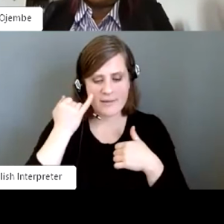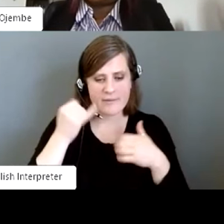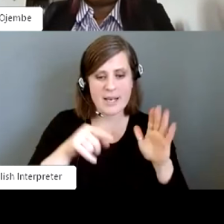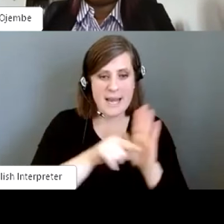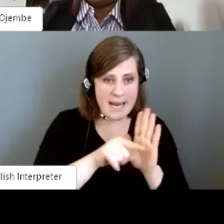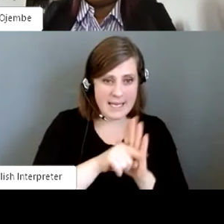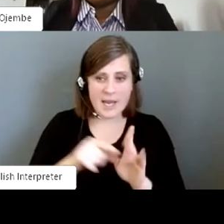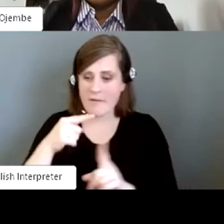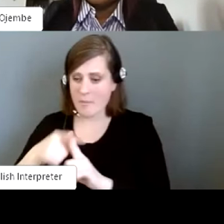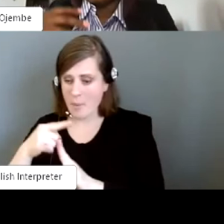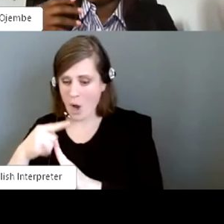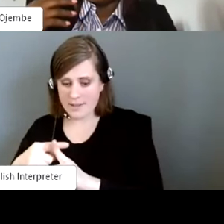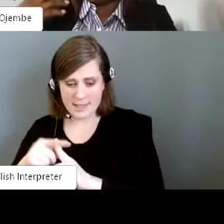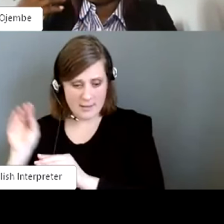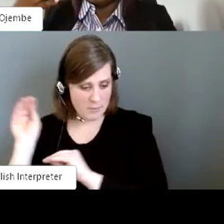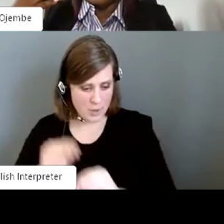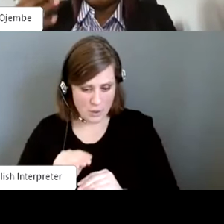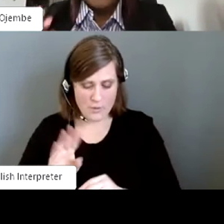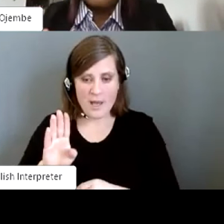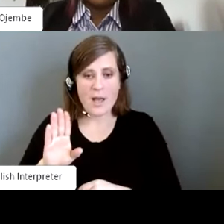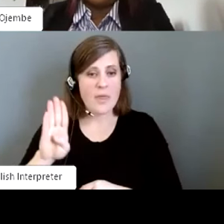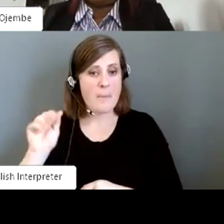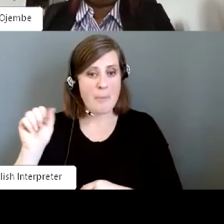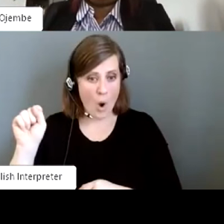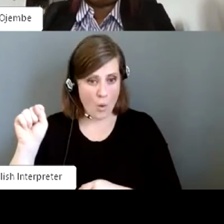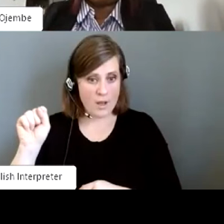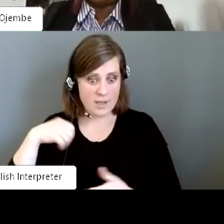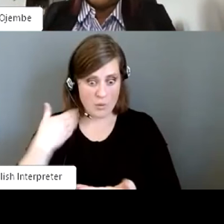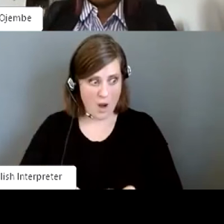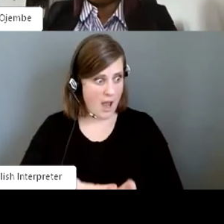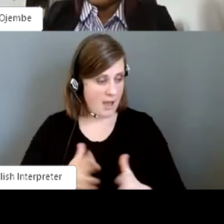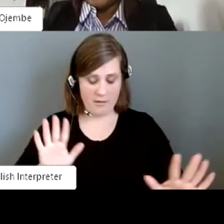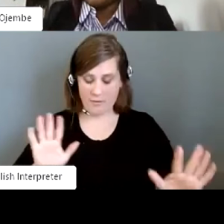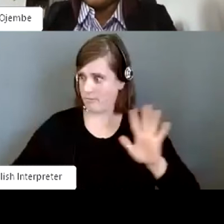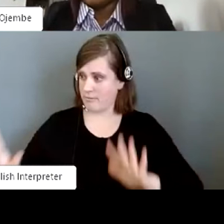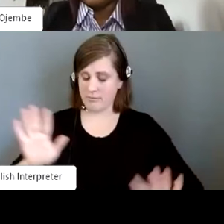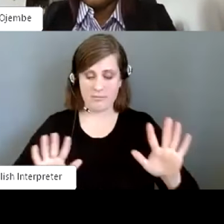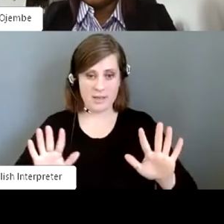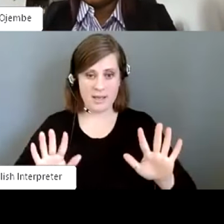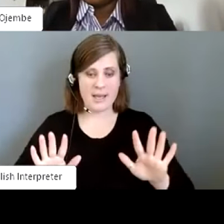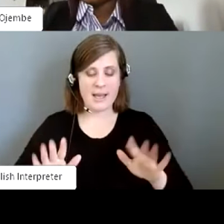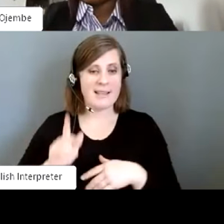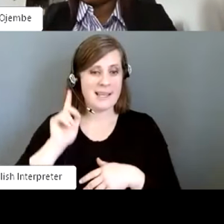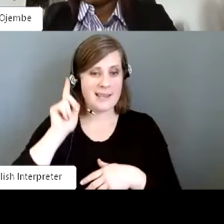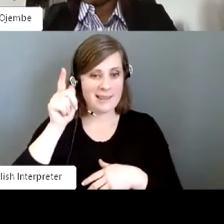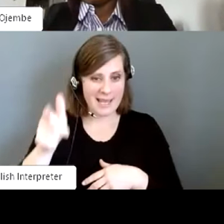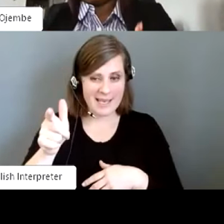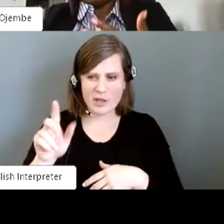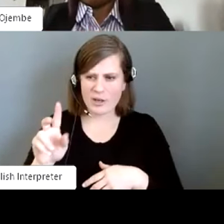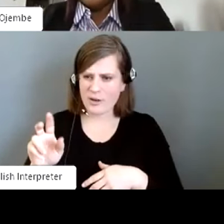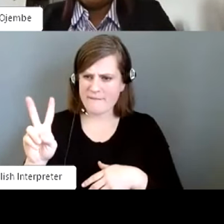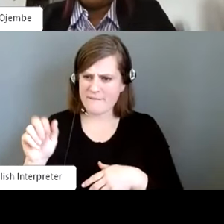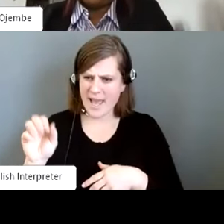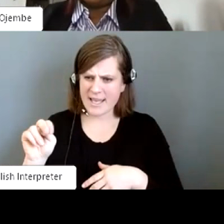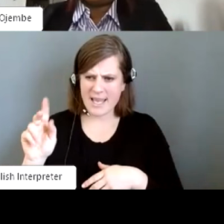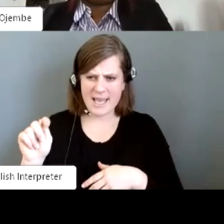positive transitions that BOAS go through right from their arrival as new immigrants and even decades after. So when these experiences